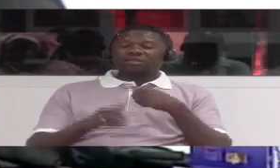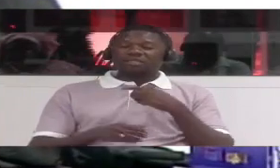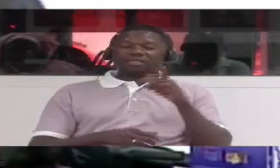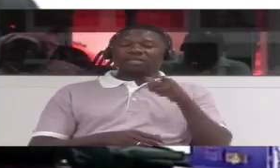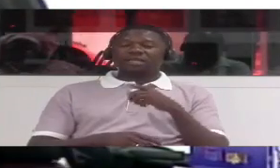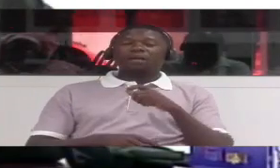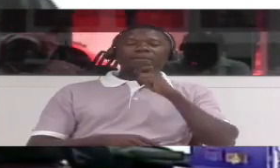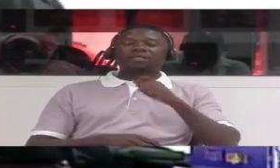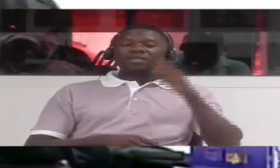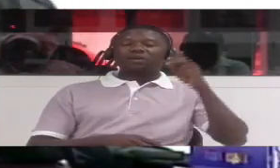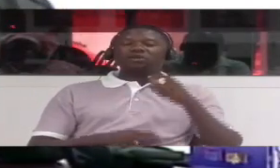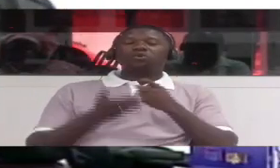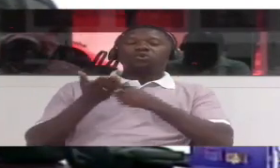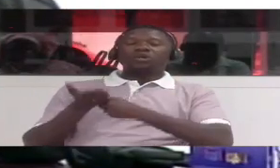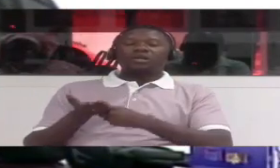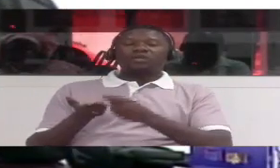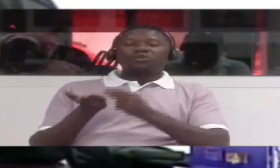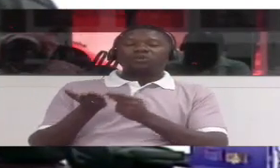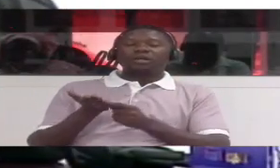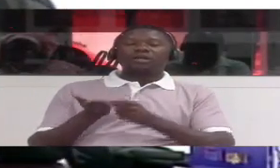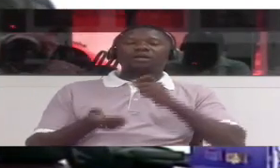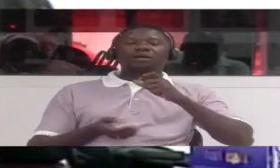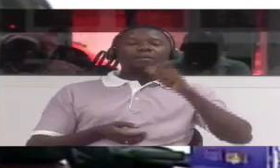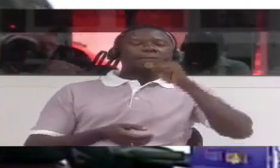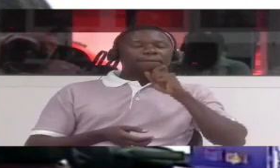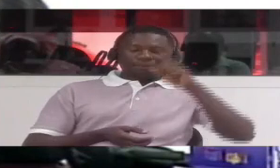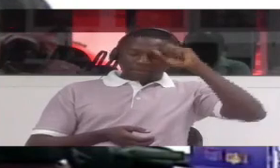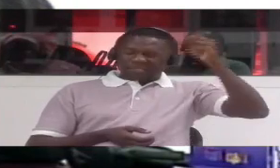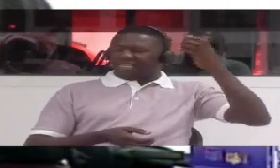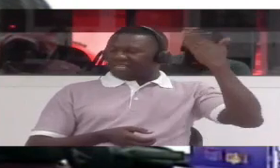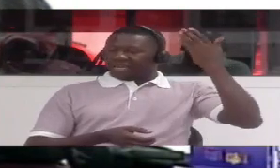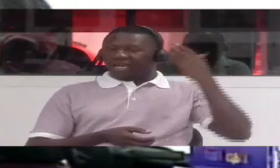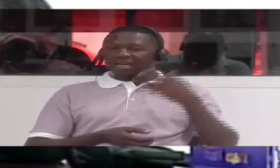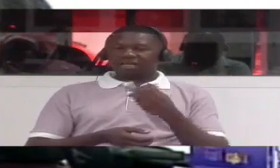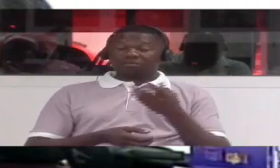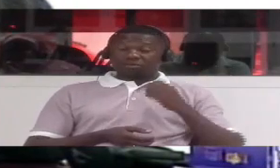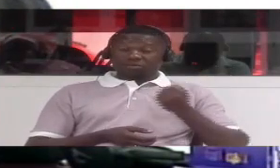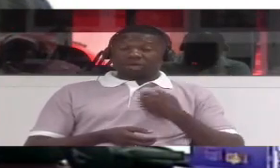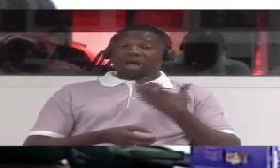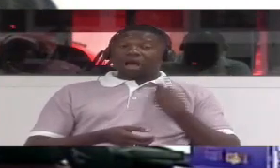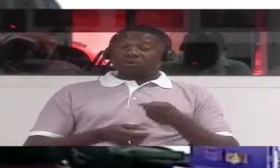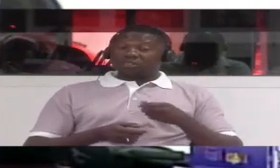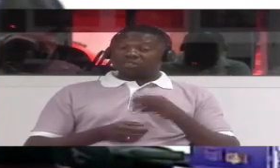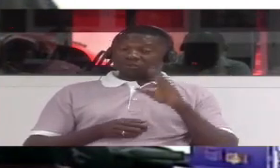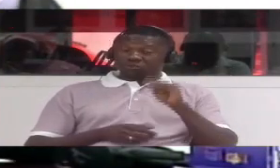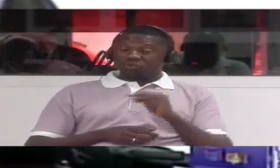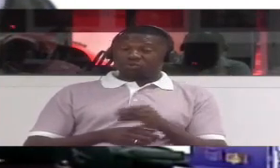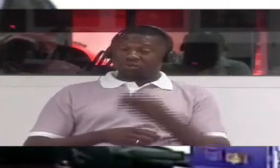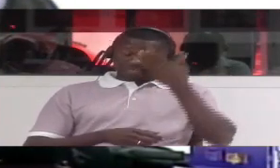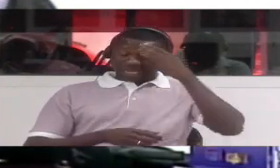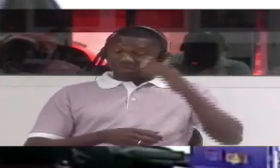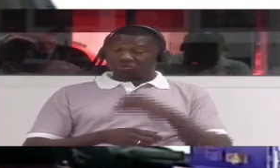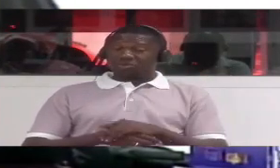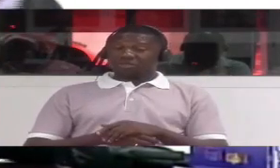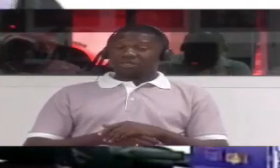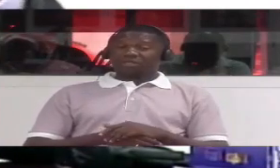himself, wondered whether the man had not gone mad because of the vicious ways he handled his victims. So if there was a person in the military